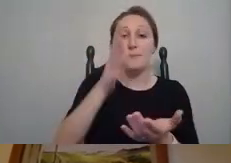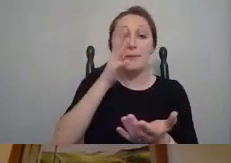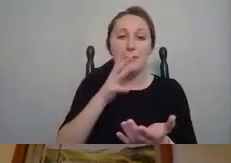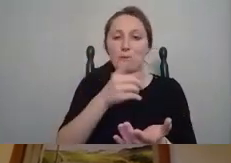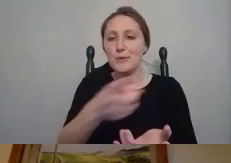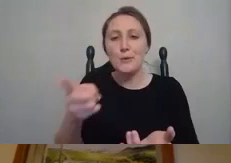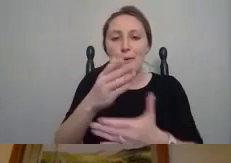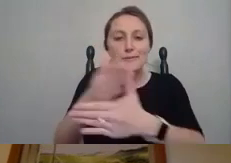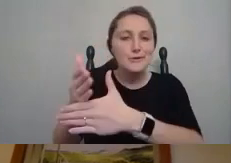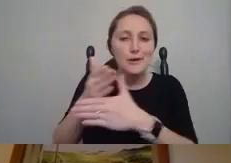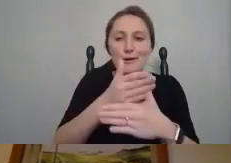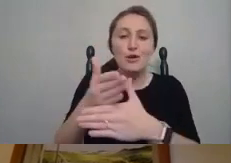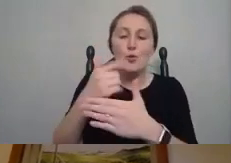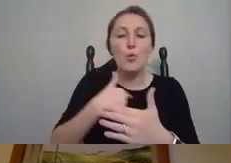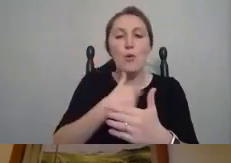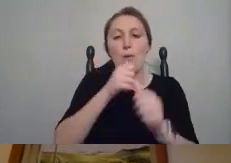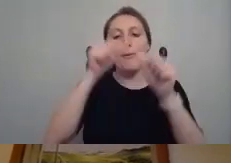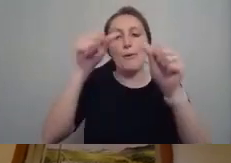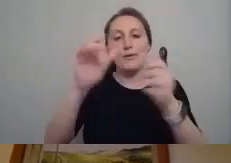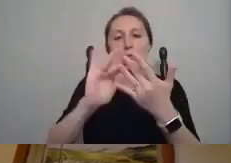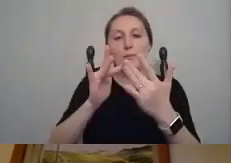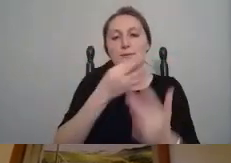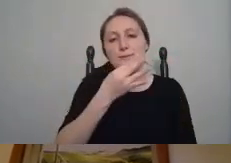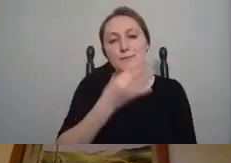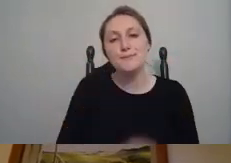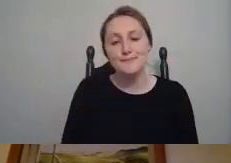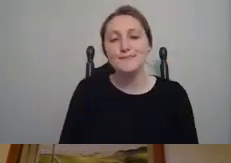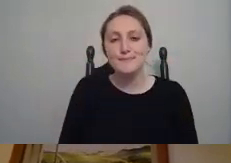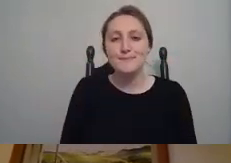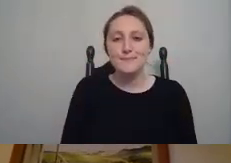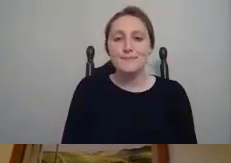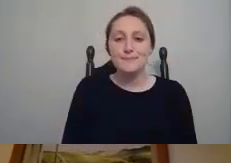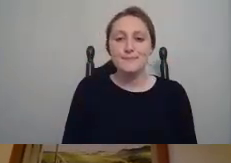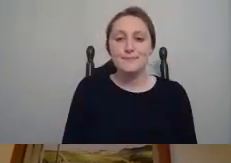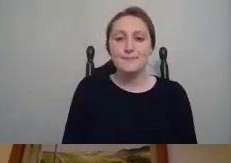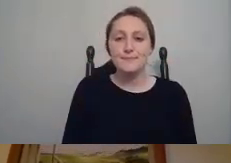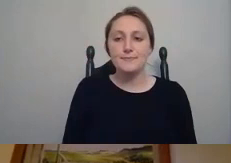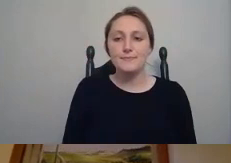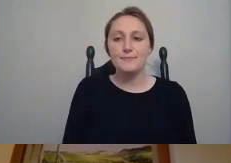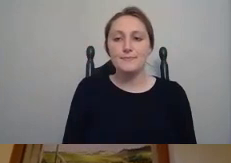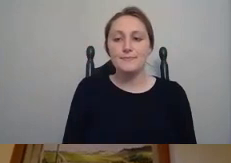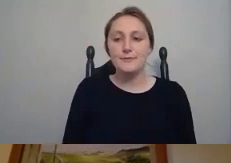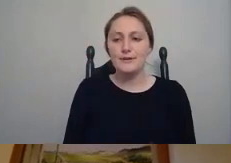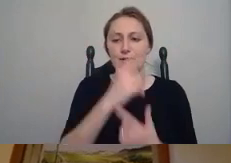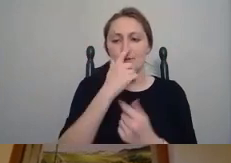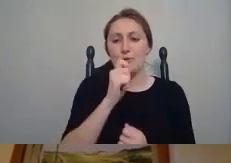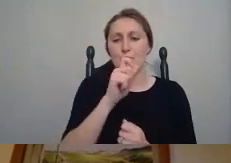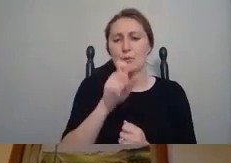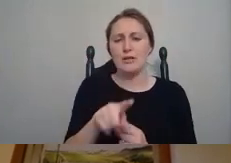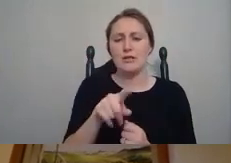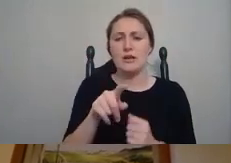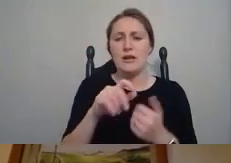get those up on our website soon. I had an interesting question about supporting other families